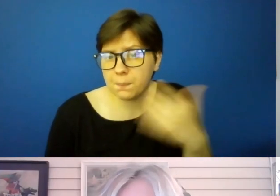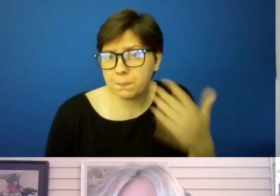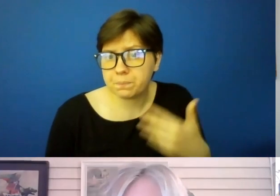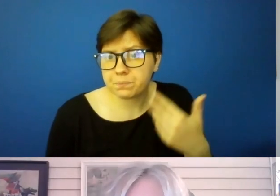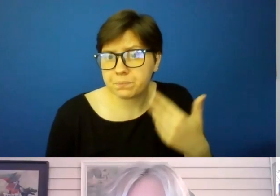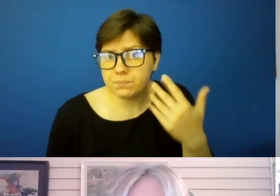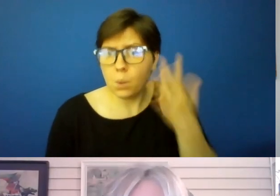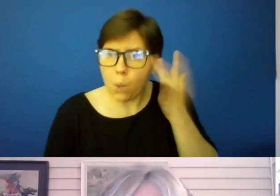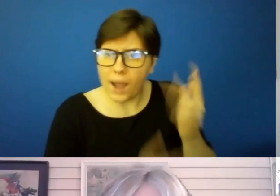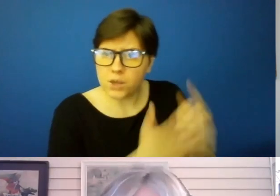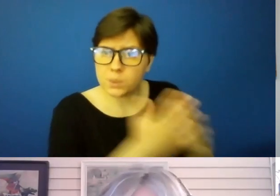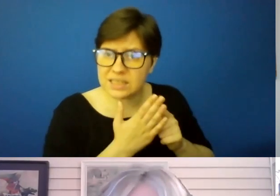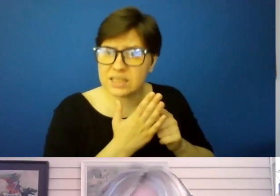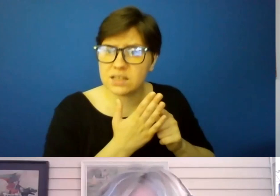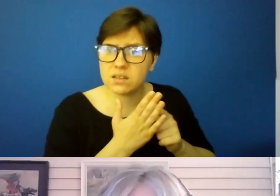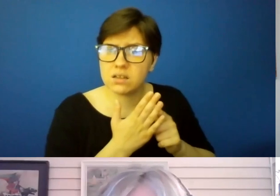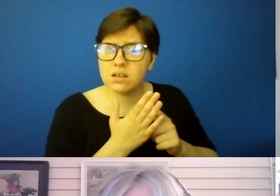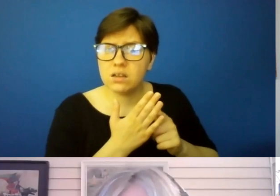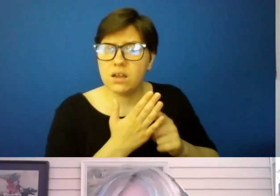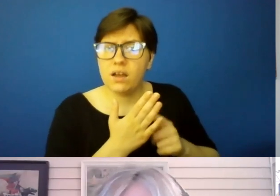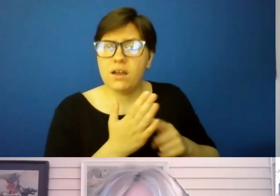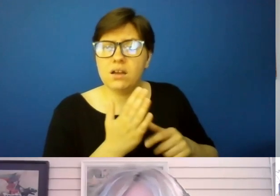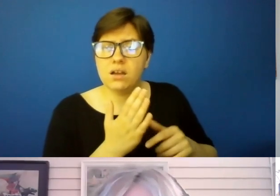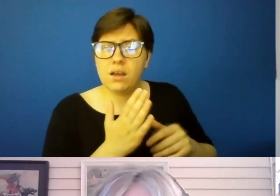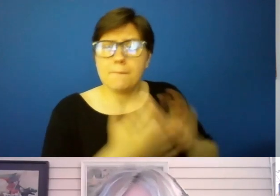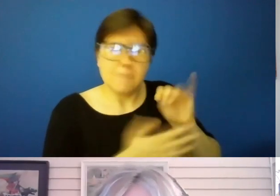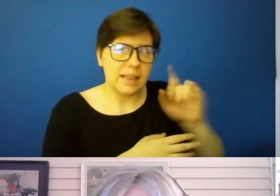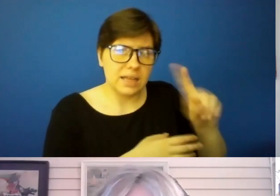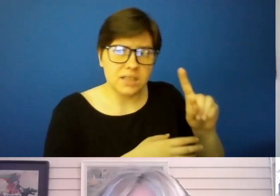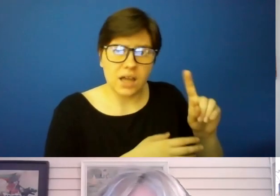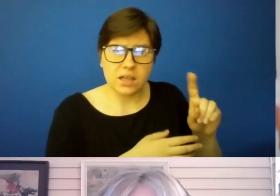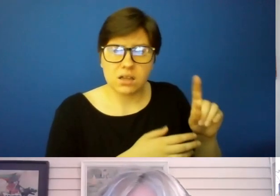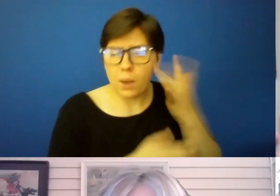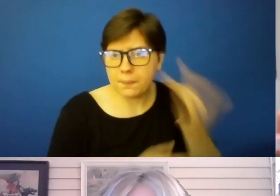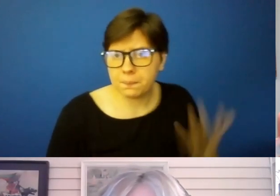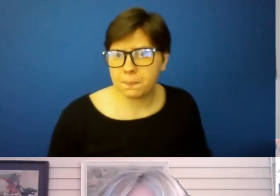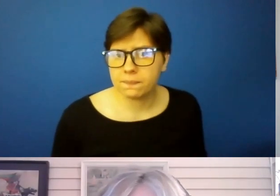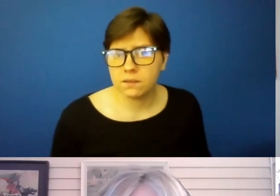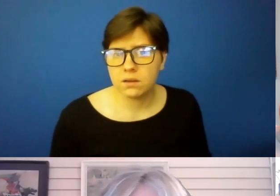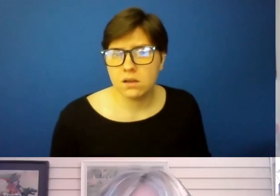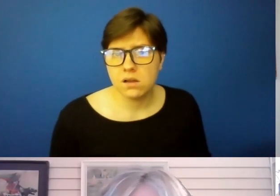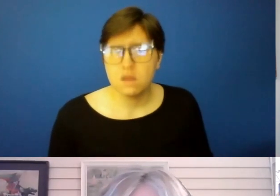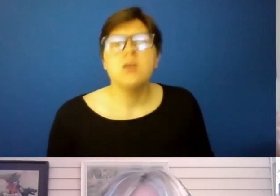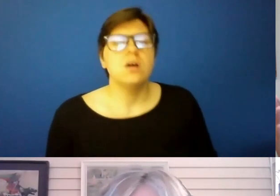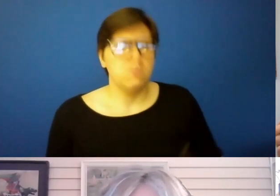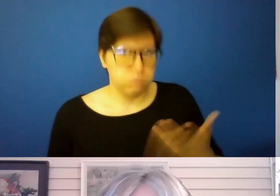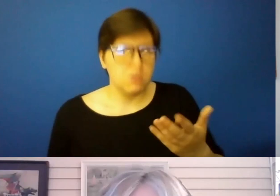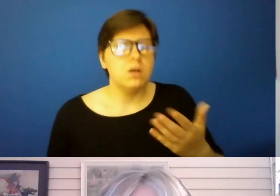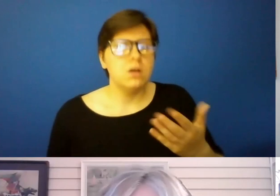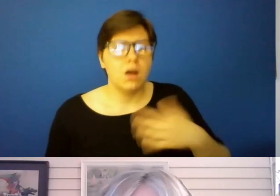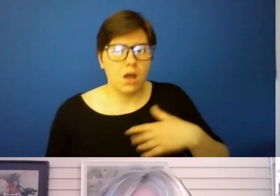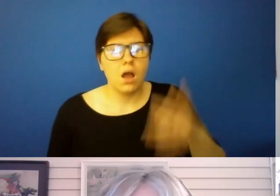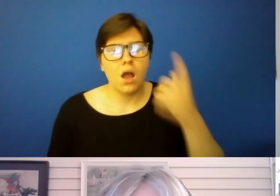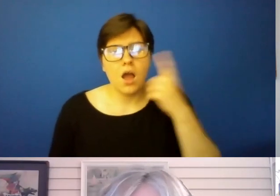Why do we need legalization of physician medical aid? So VSED. So basically, the idea of VSED, voluntary stopping and drinking,